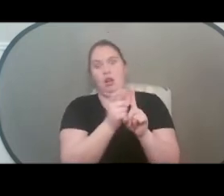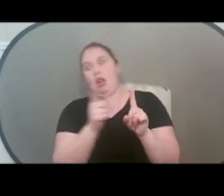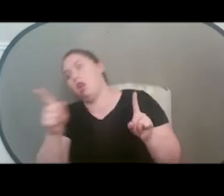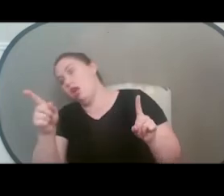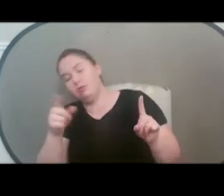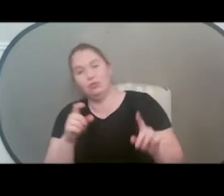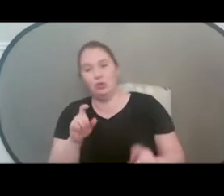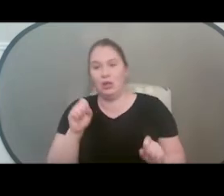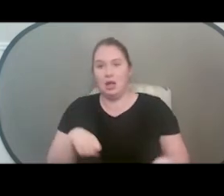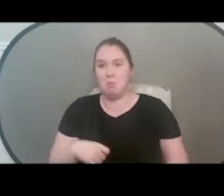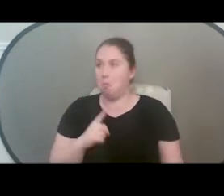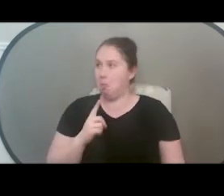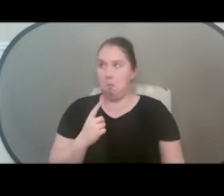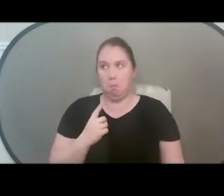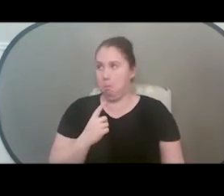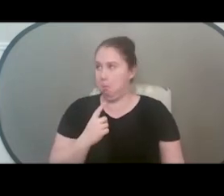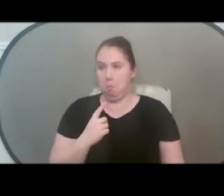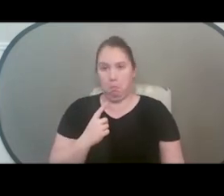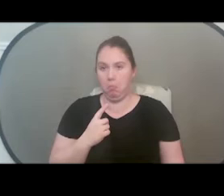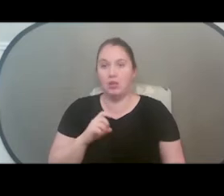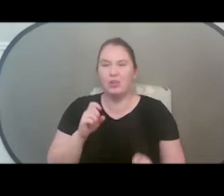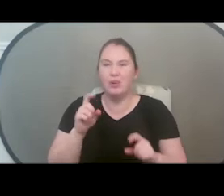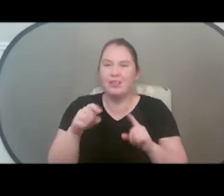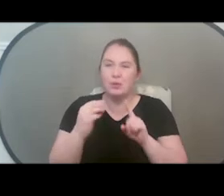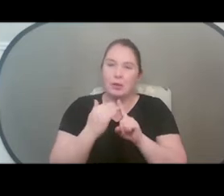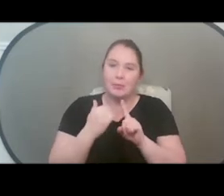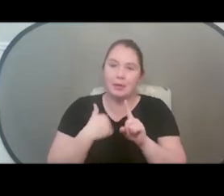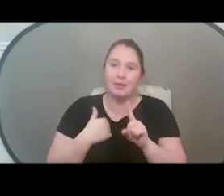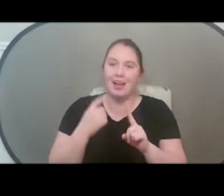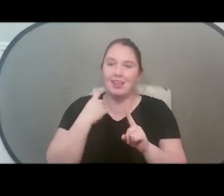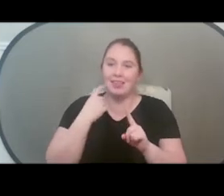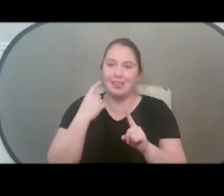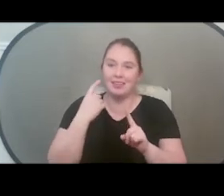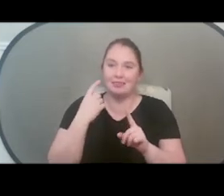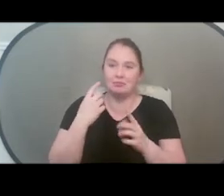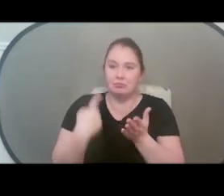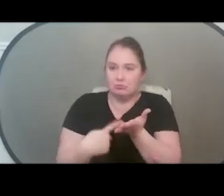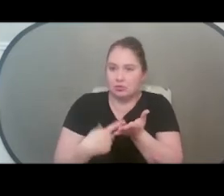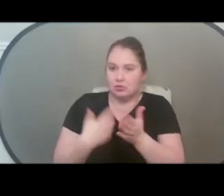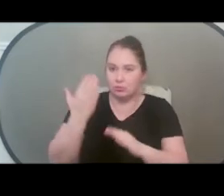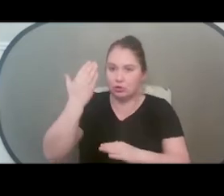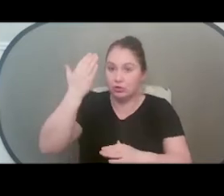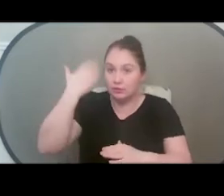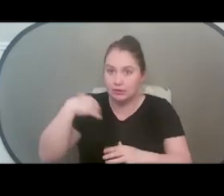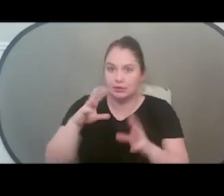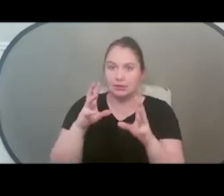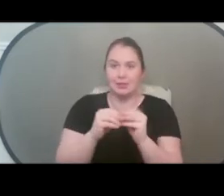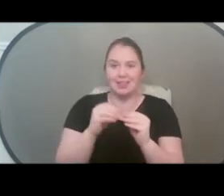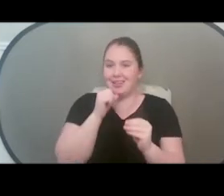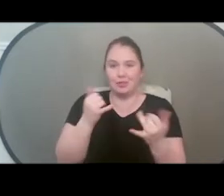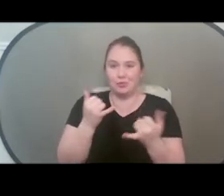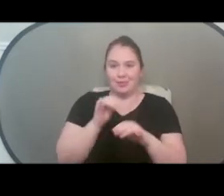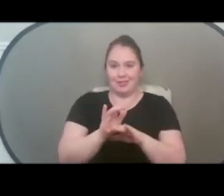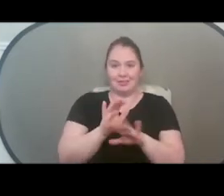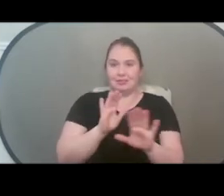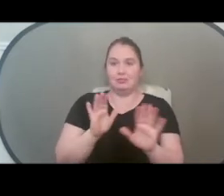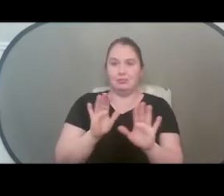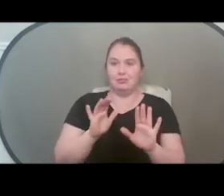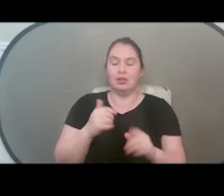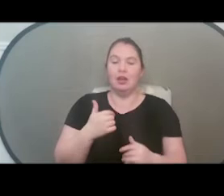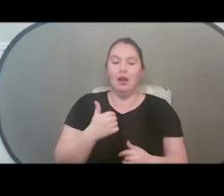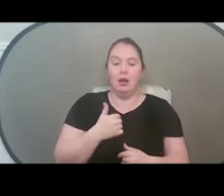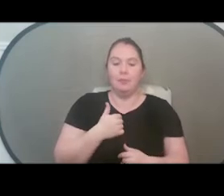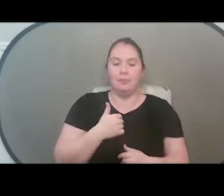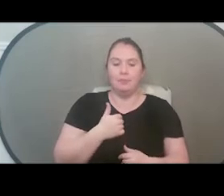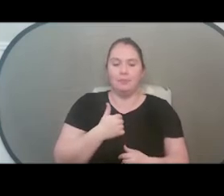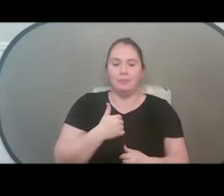with. Yeah, you're gonna have to remind me. We discussed it, I think, in a previous meeting, not tonight. Okay. I believe I wasn't under